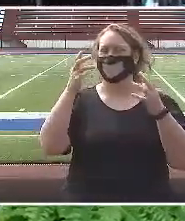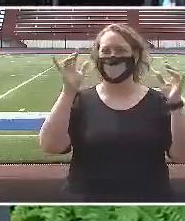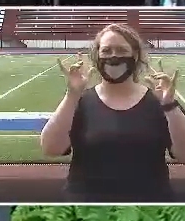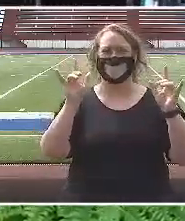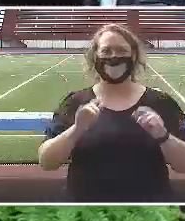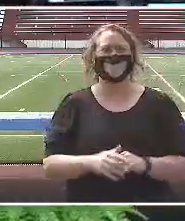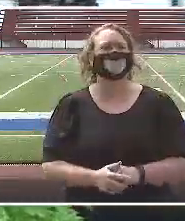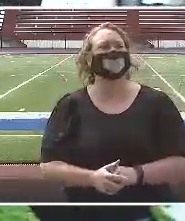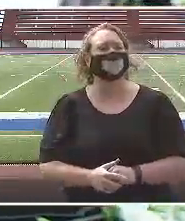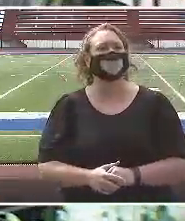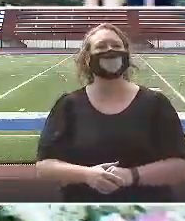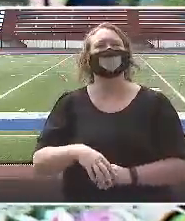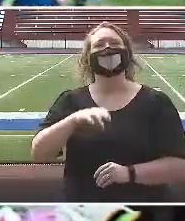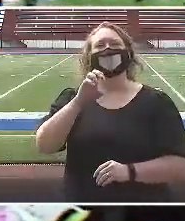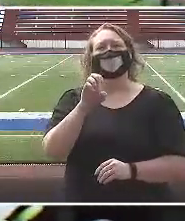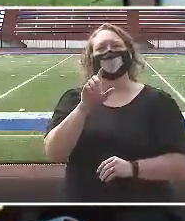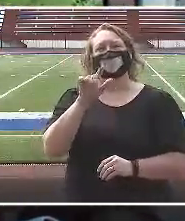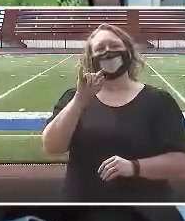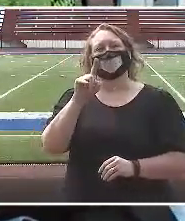Elijah Garland.